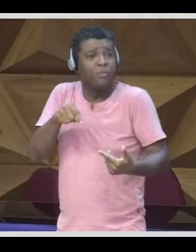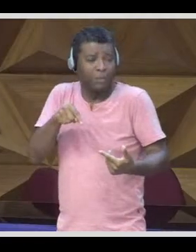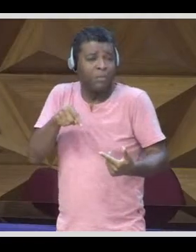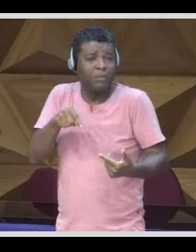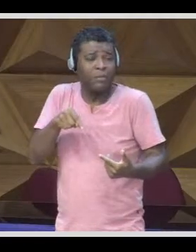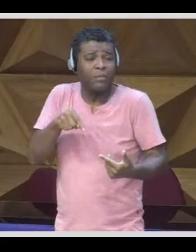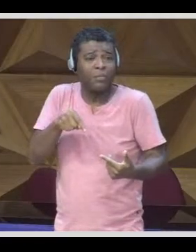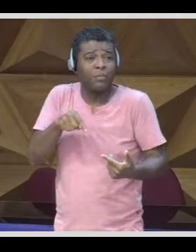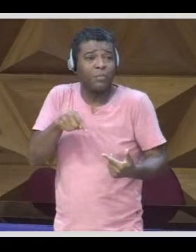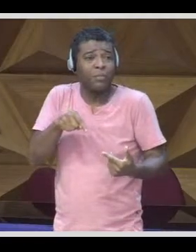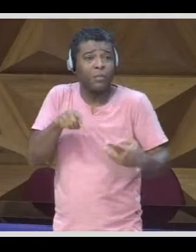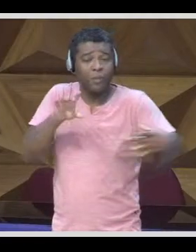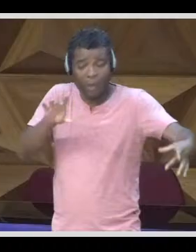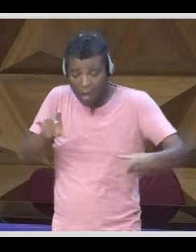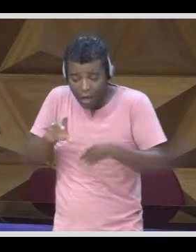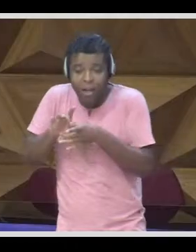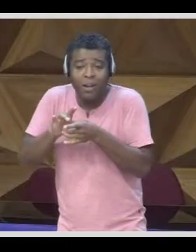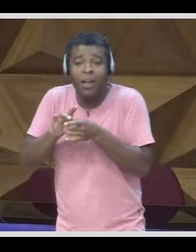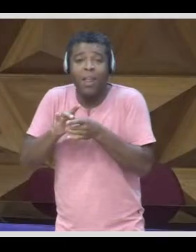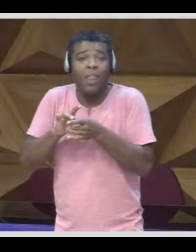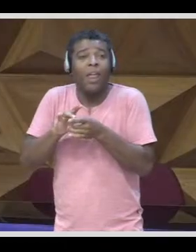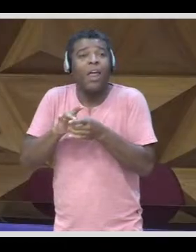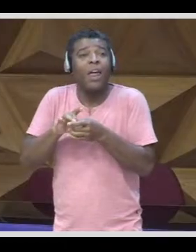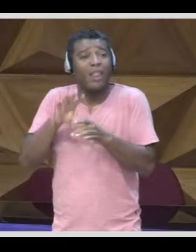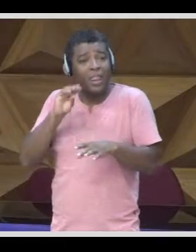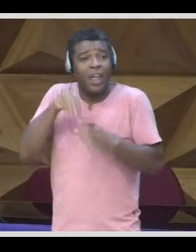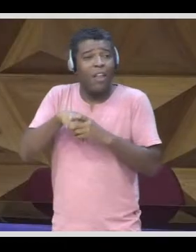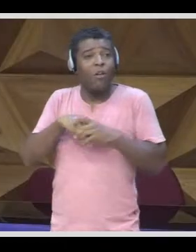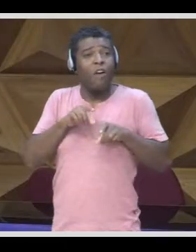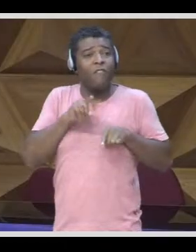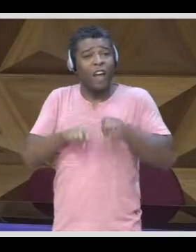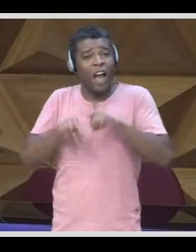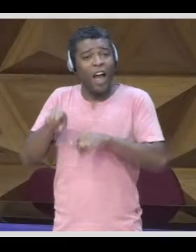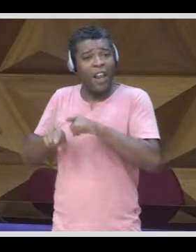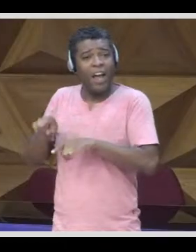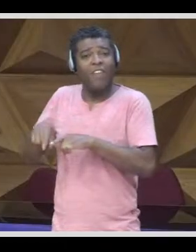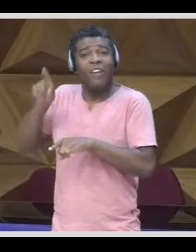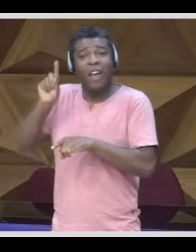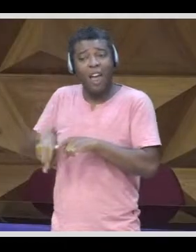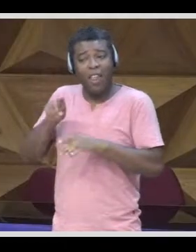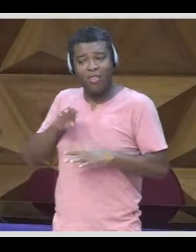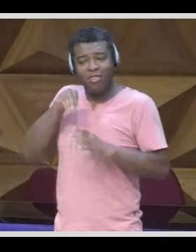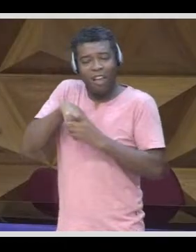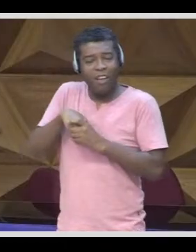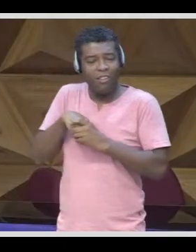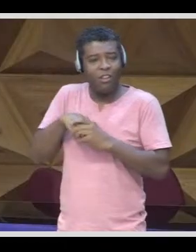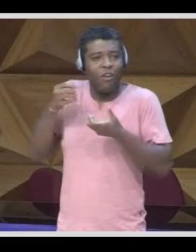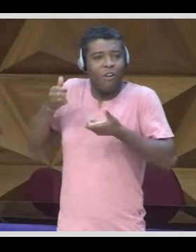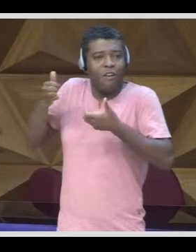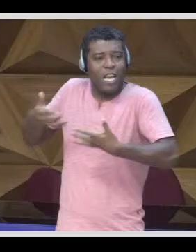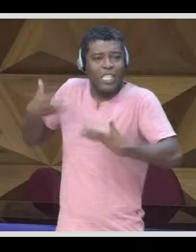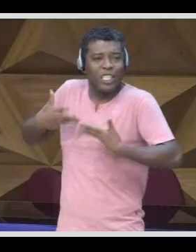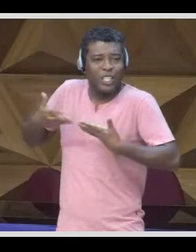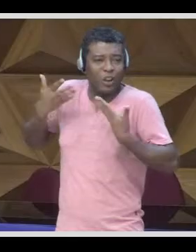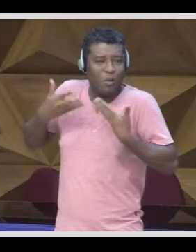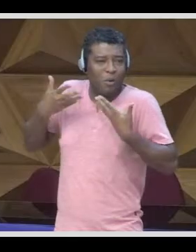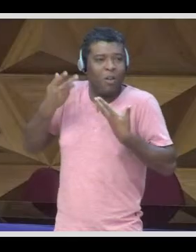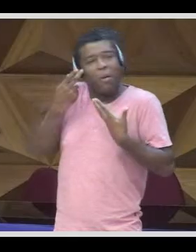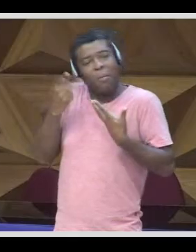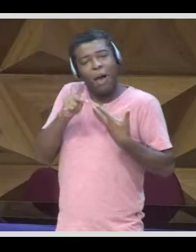are facets of the stimulus. And this paper in 2016, and many of the papers that came